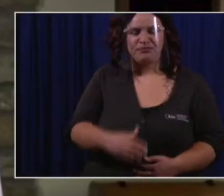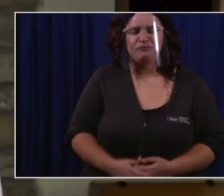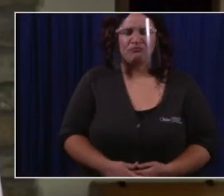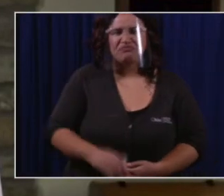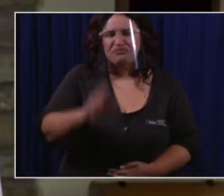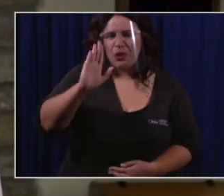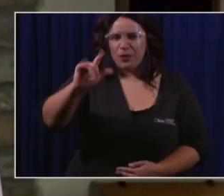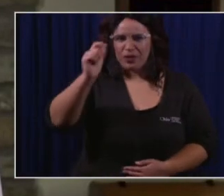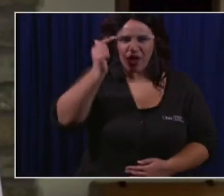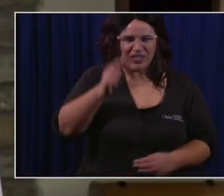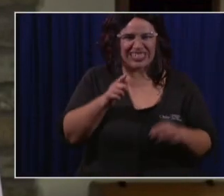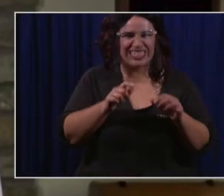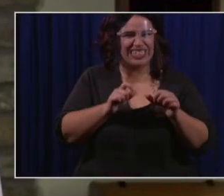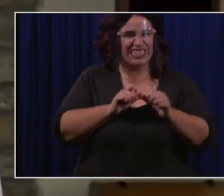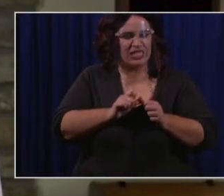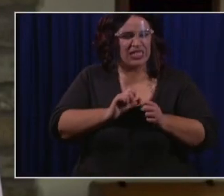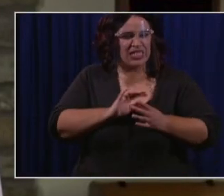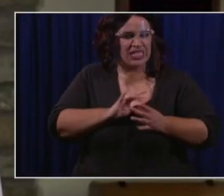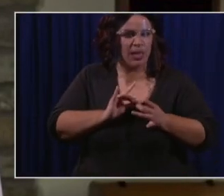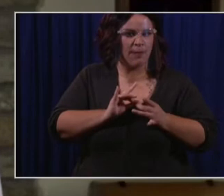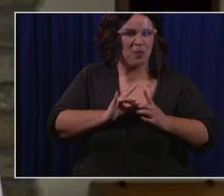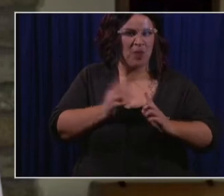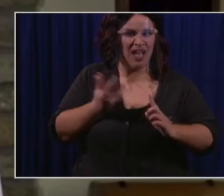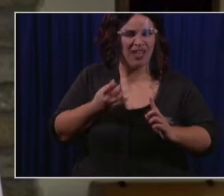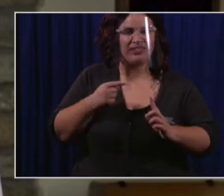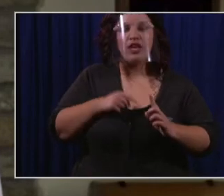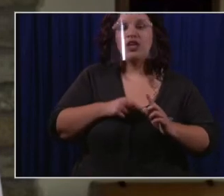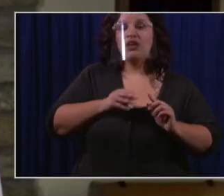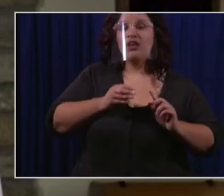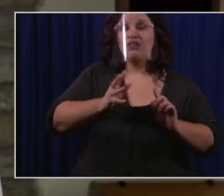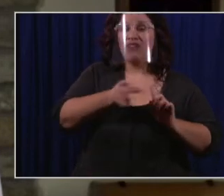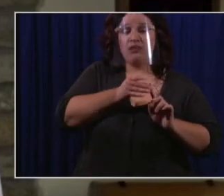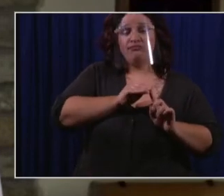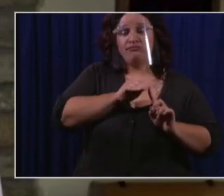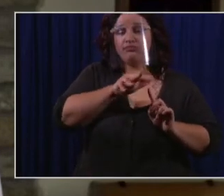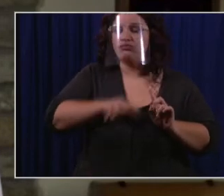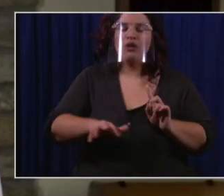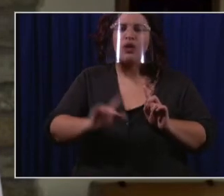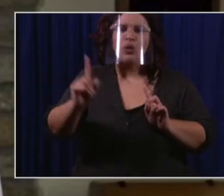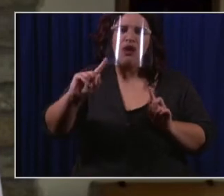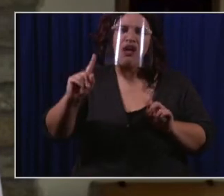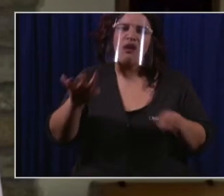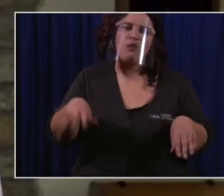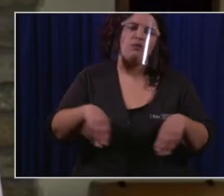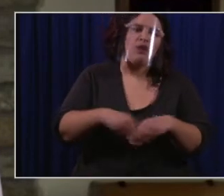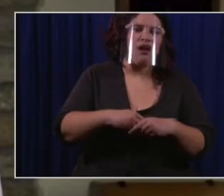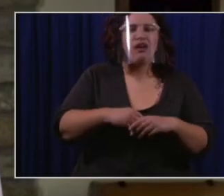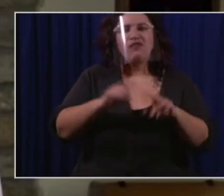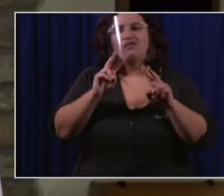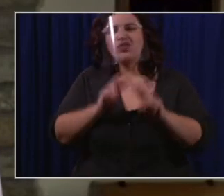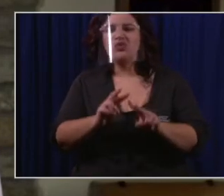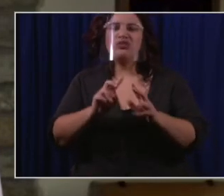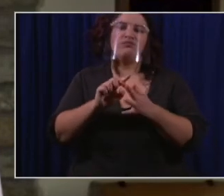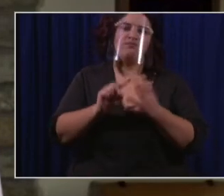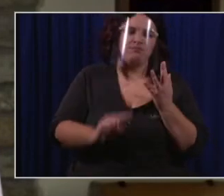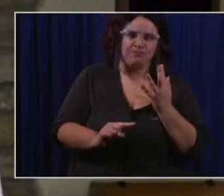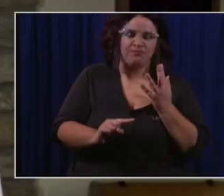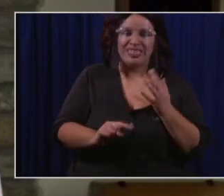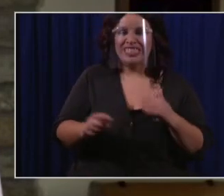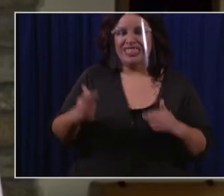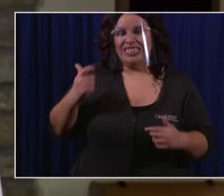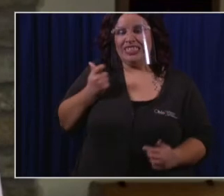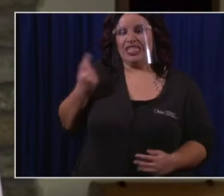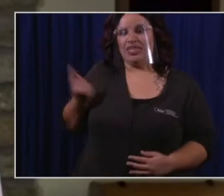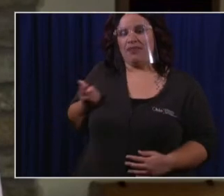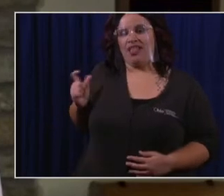keep talking about spread coming from weddings and funerals. And I know just a couple of questions ago, and the question you just answered